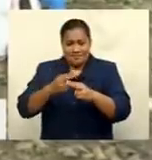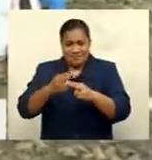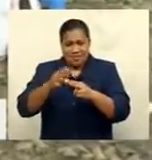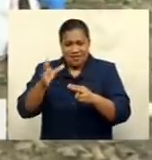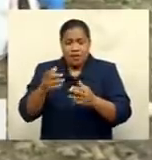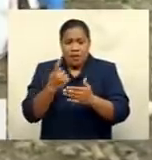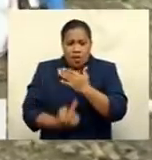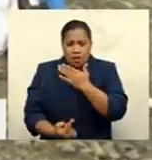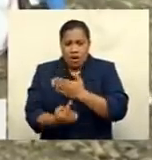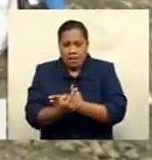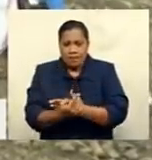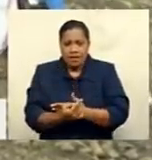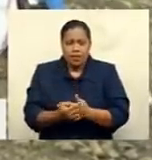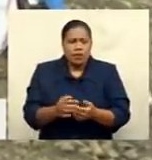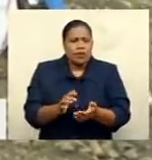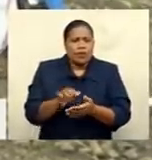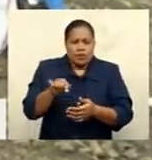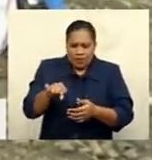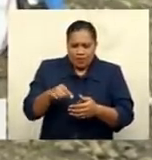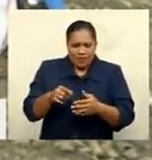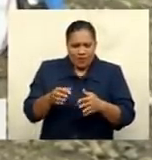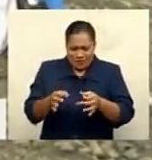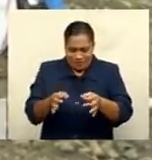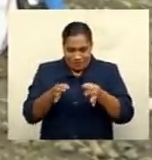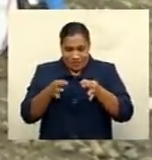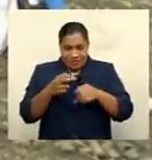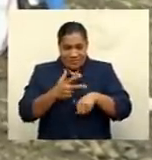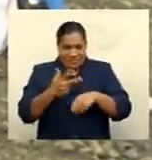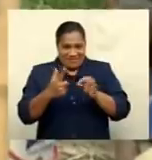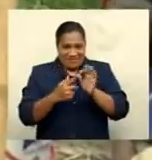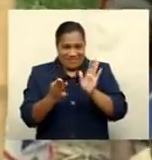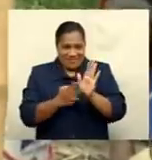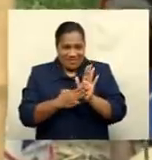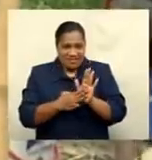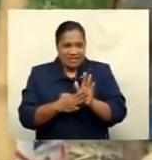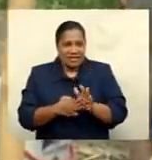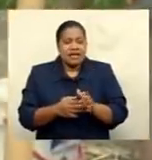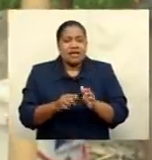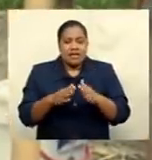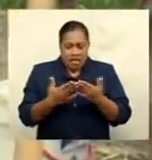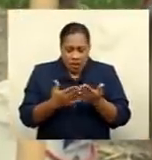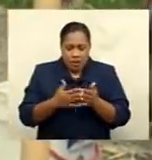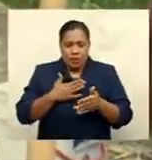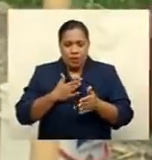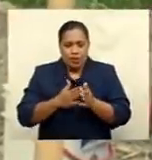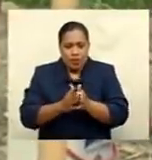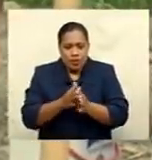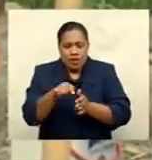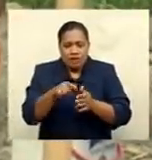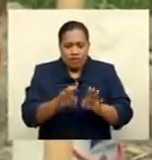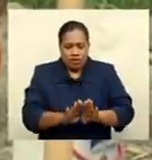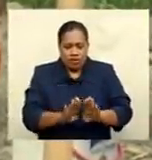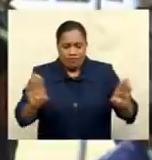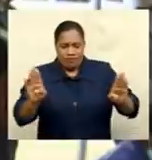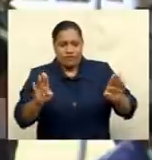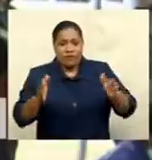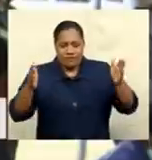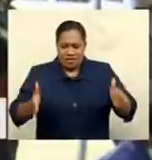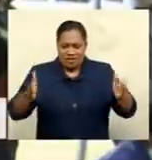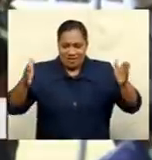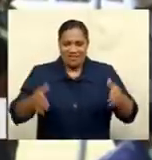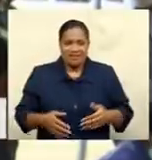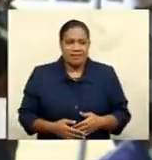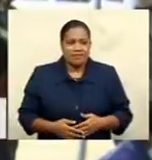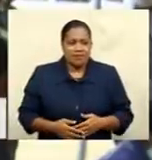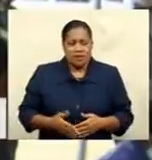curfew hour further back and eventually the lifting of the containment borders. The past few weeks we can't